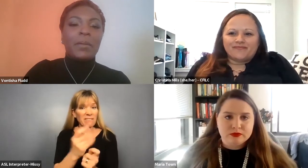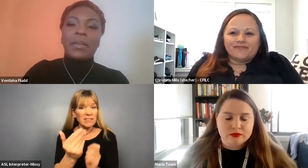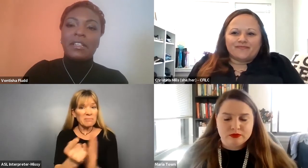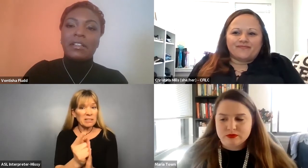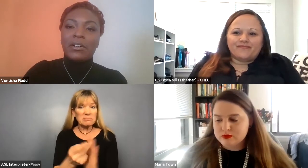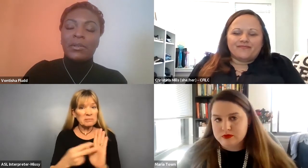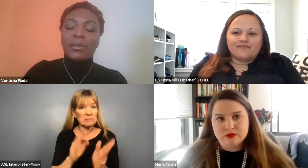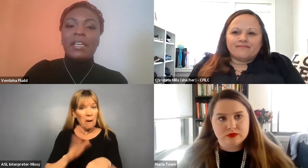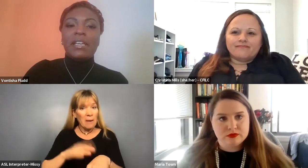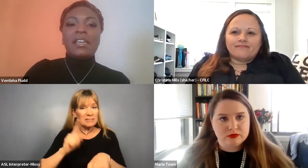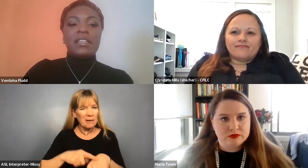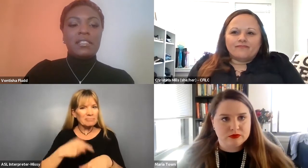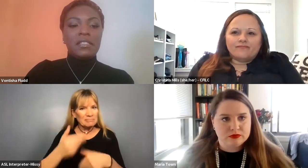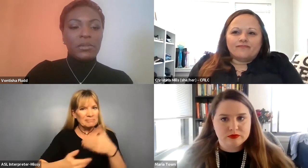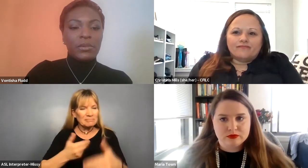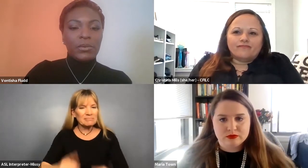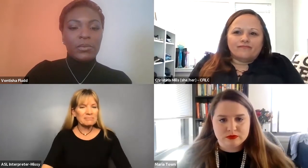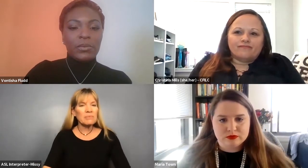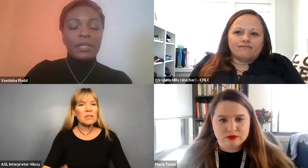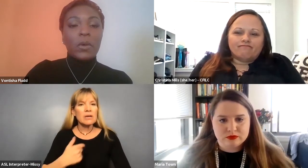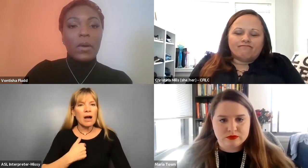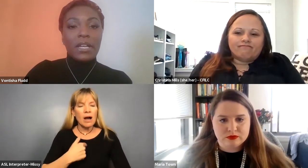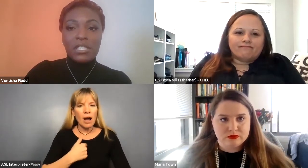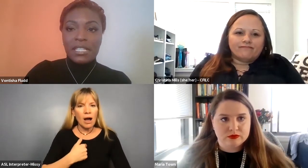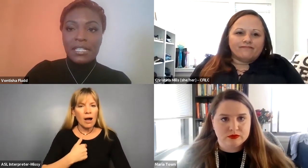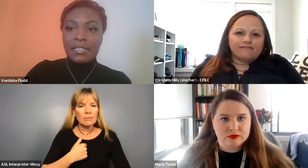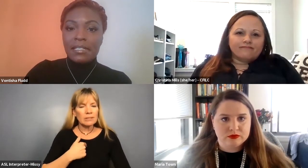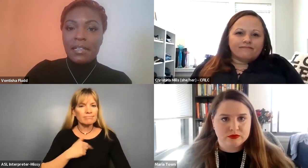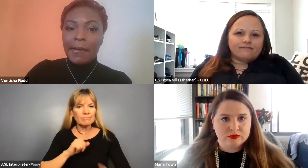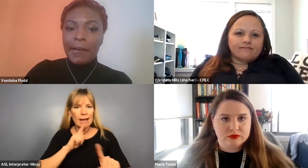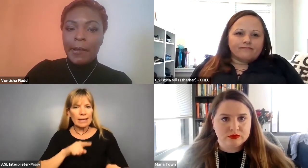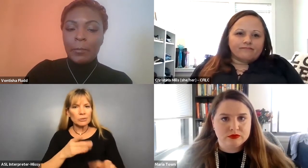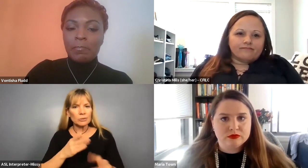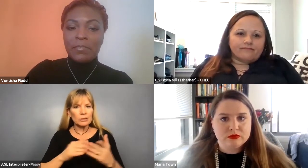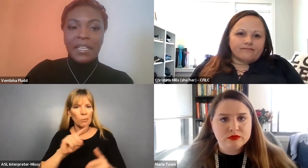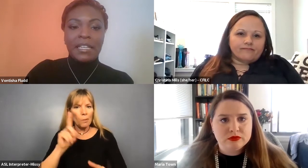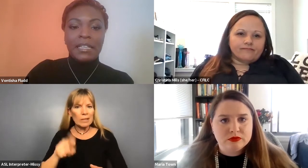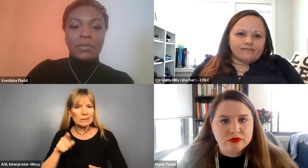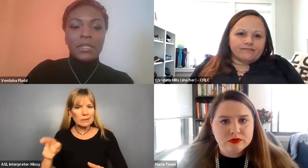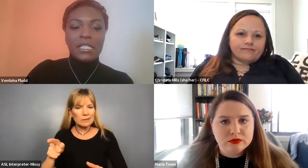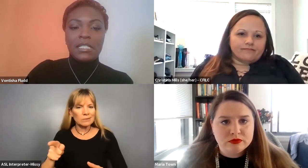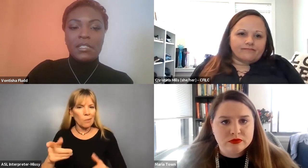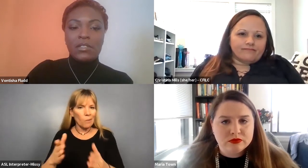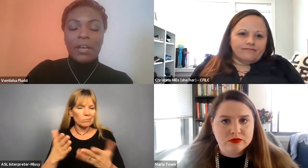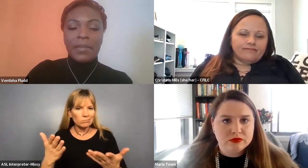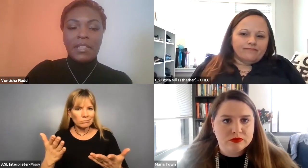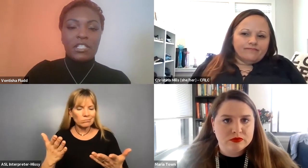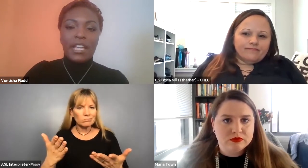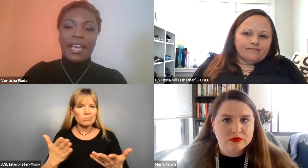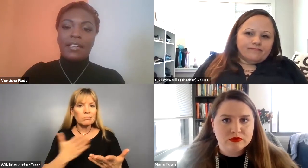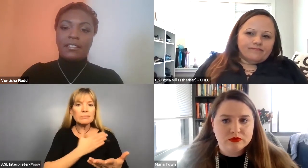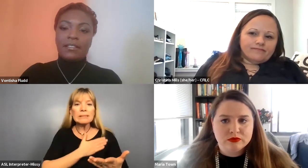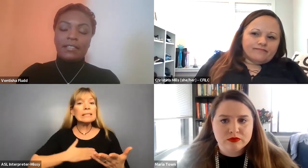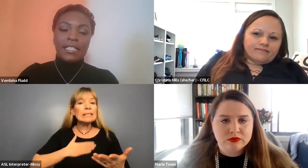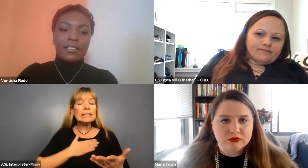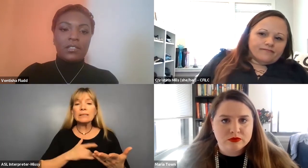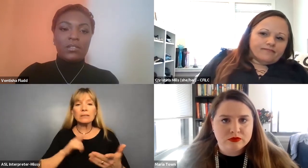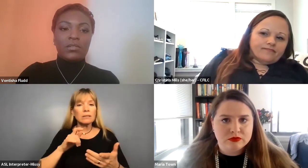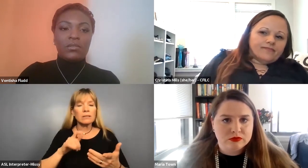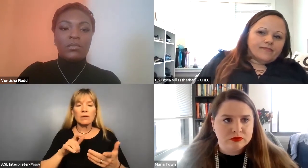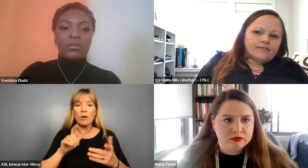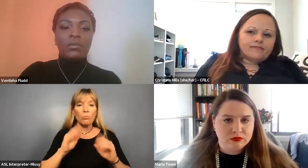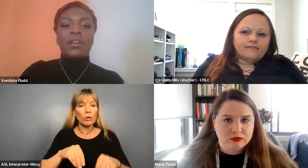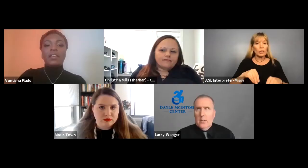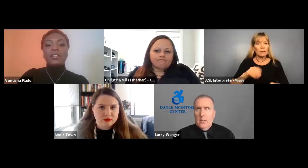time and I'm going to go to some questions. Um, and please drop in the chat links